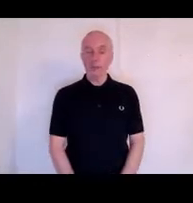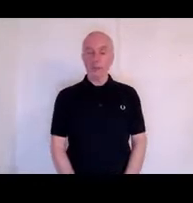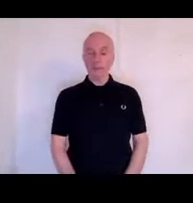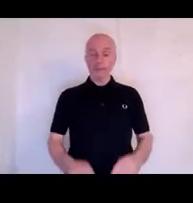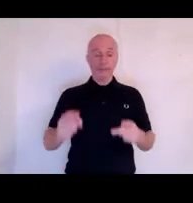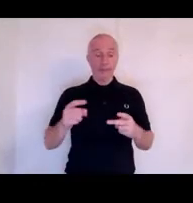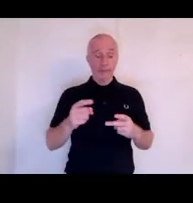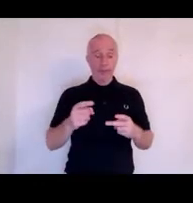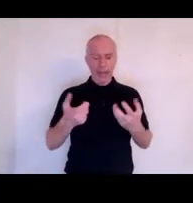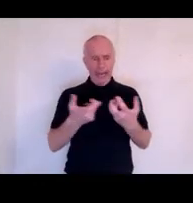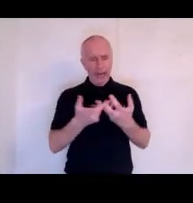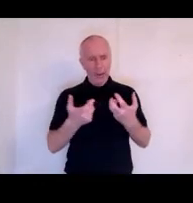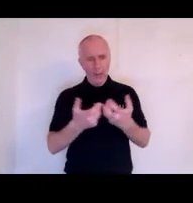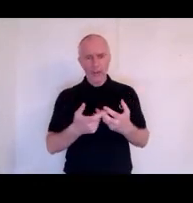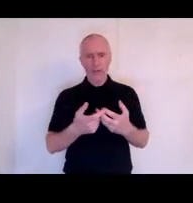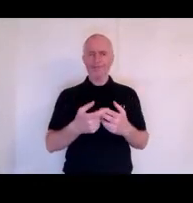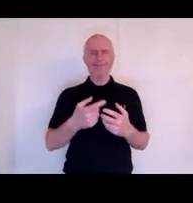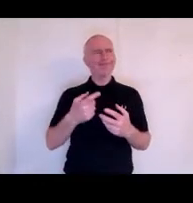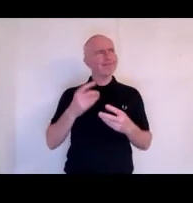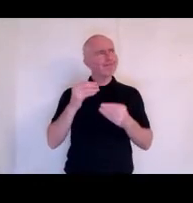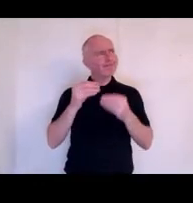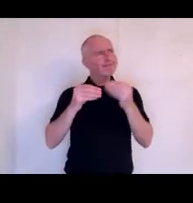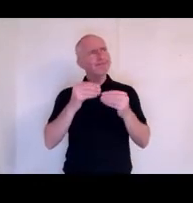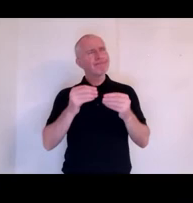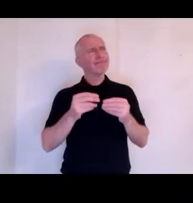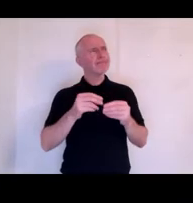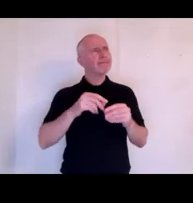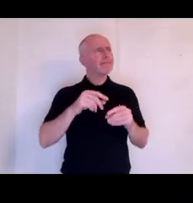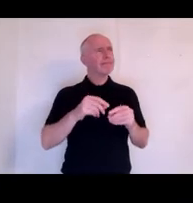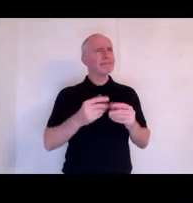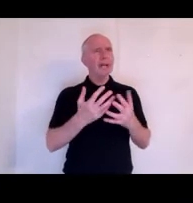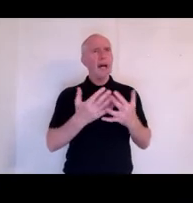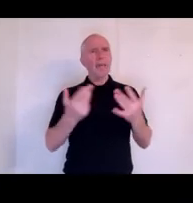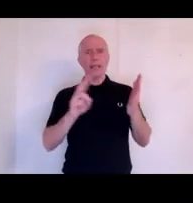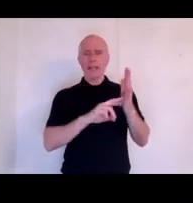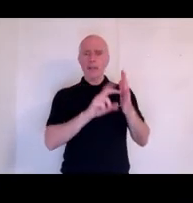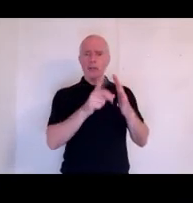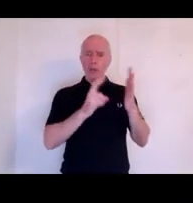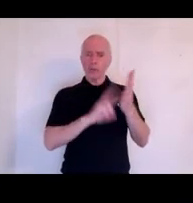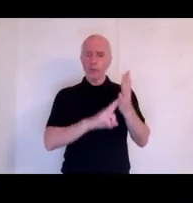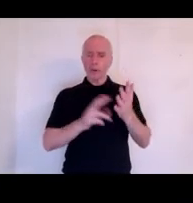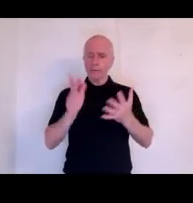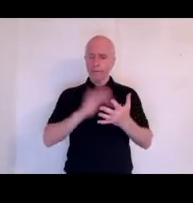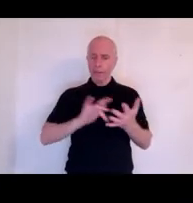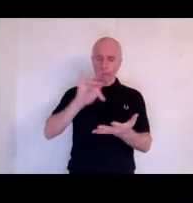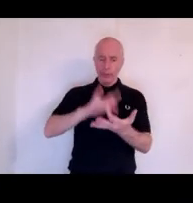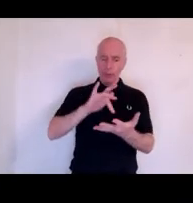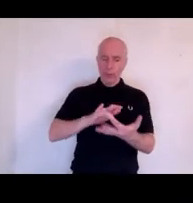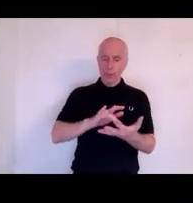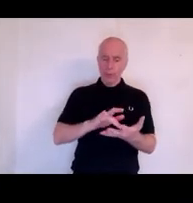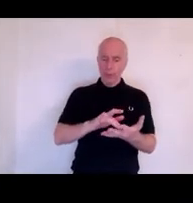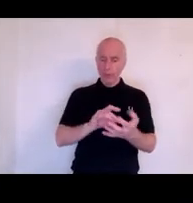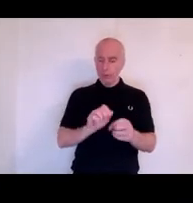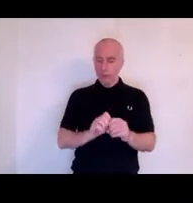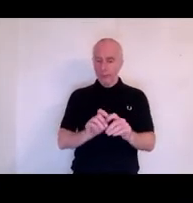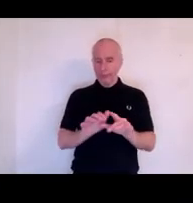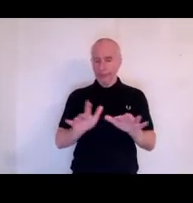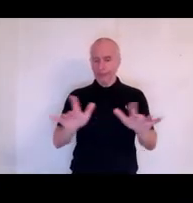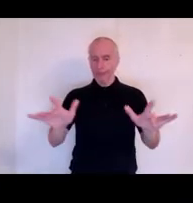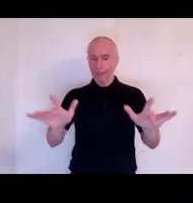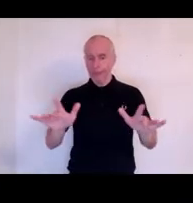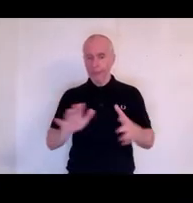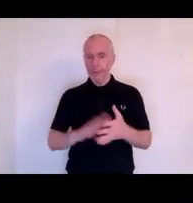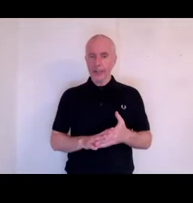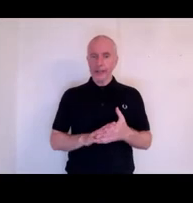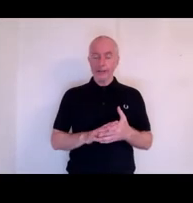such as the number of neutrons that are streaming out of the reactor core, the number of neutrons that are slowed down to the right